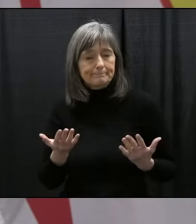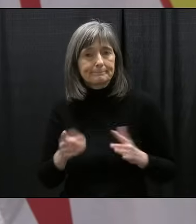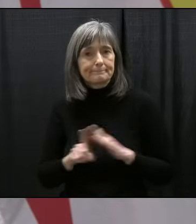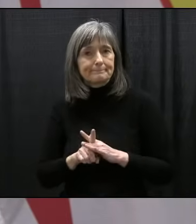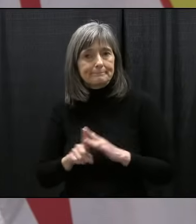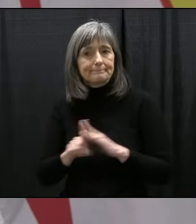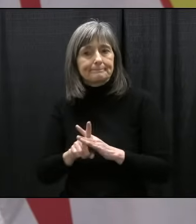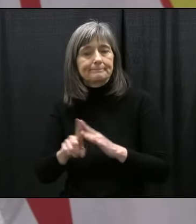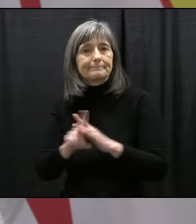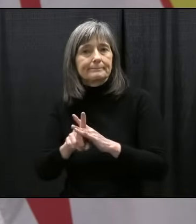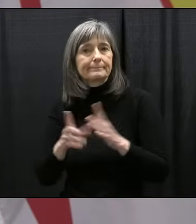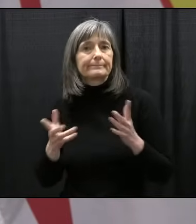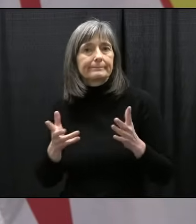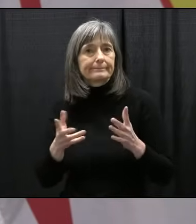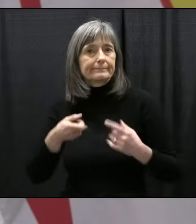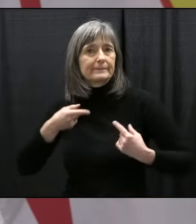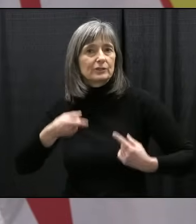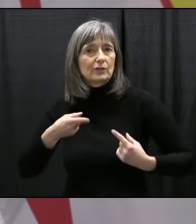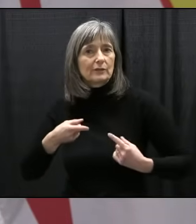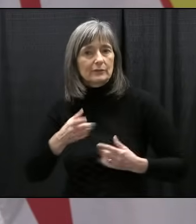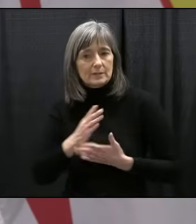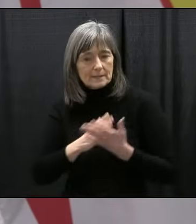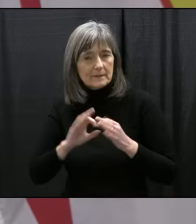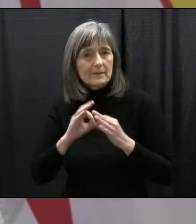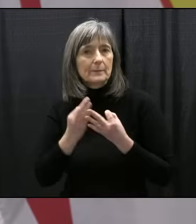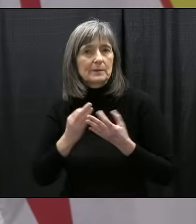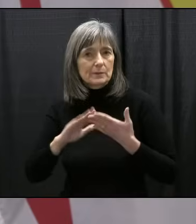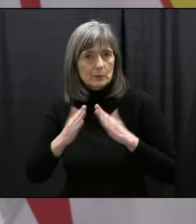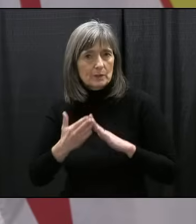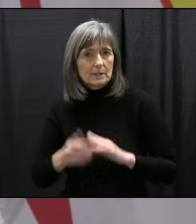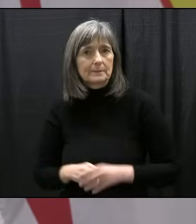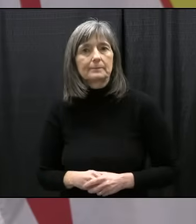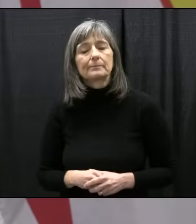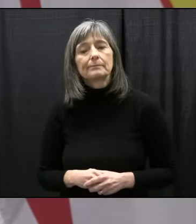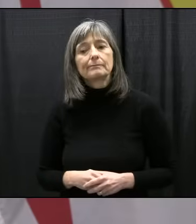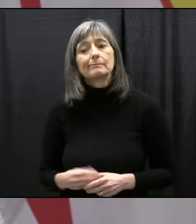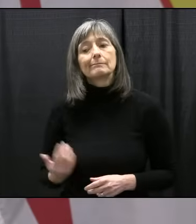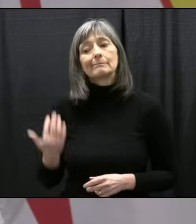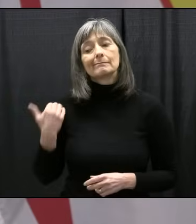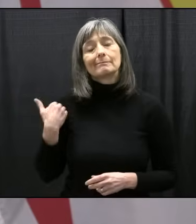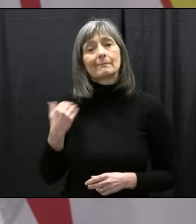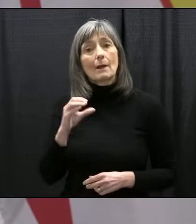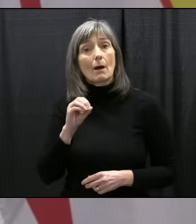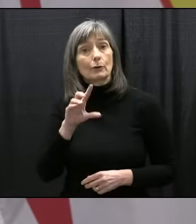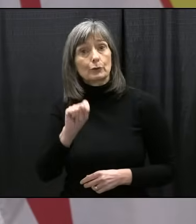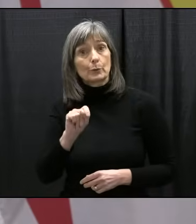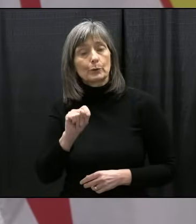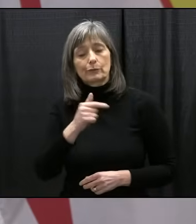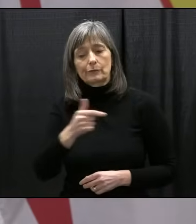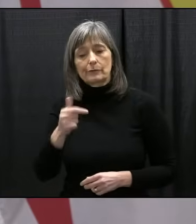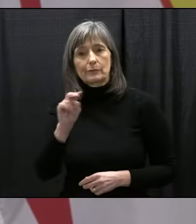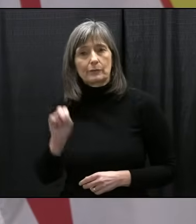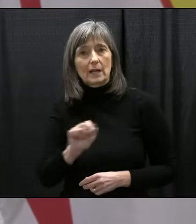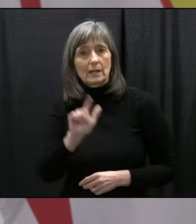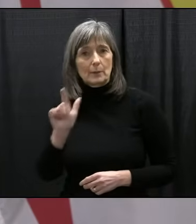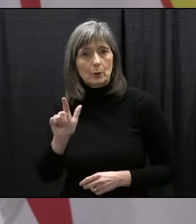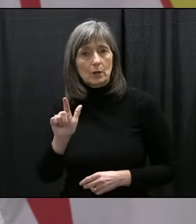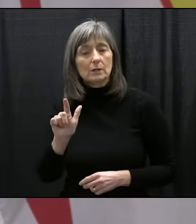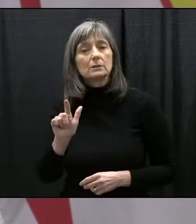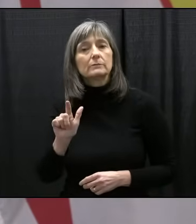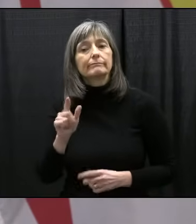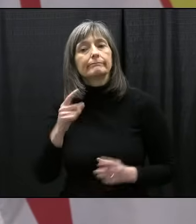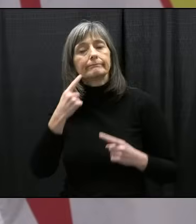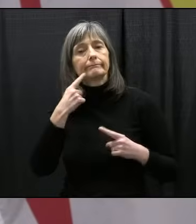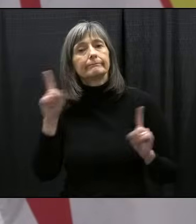and hardships for our families and our communities. Back in October, the government of Newfoundland and Labrador announced